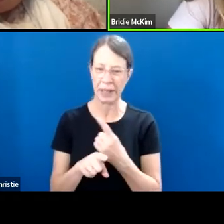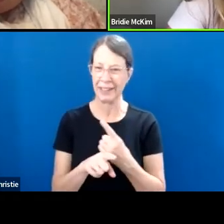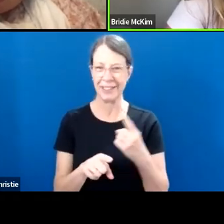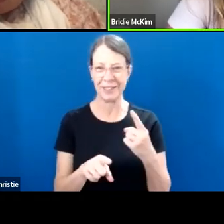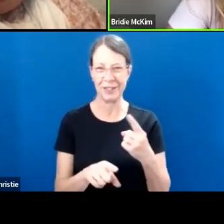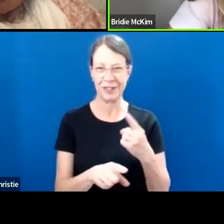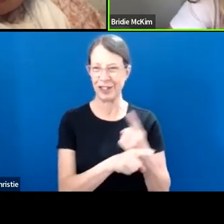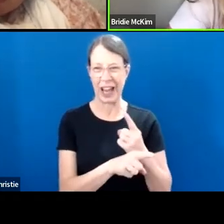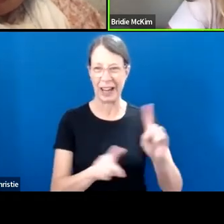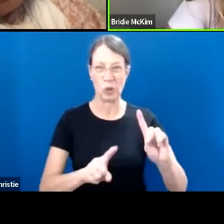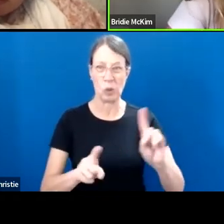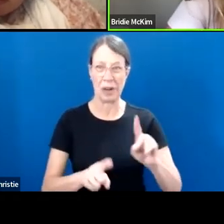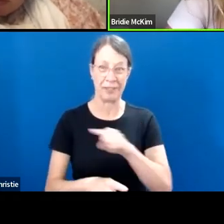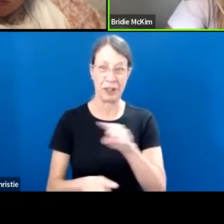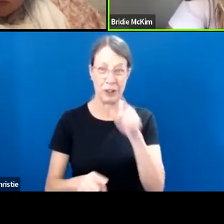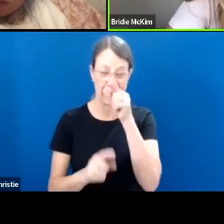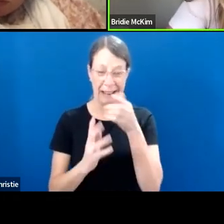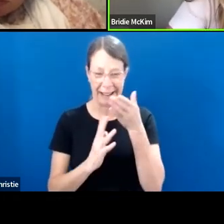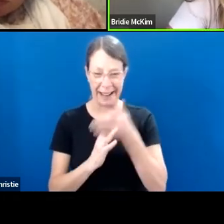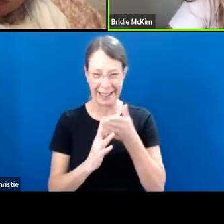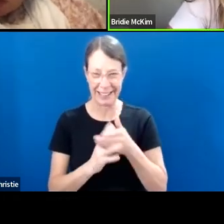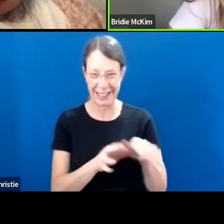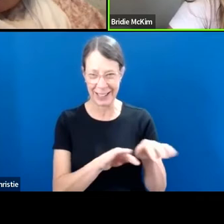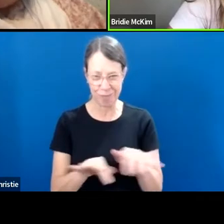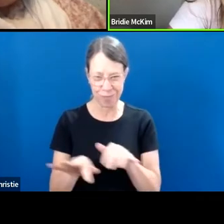you can access the space.